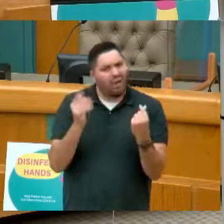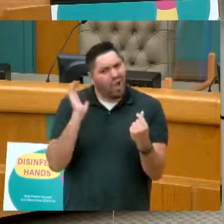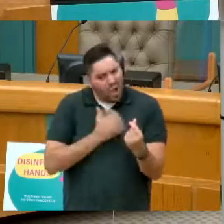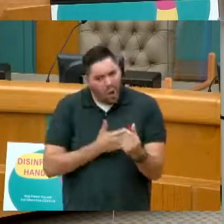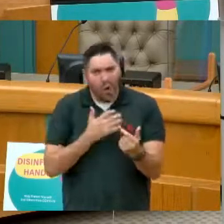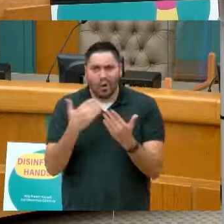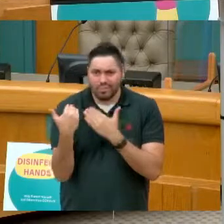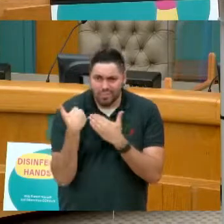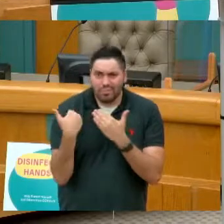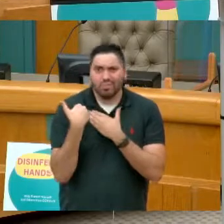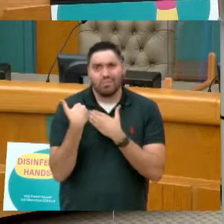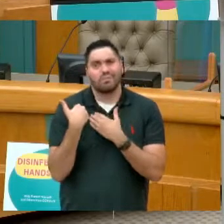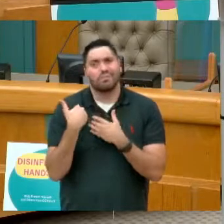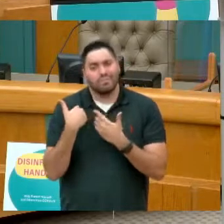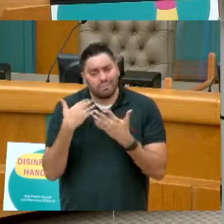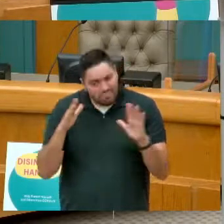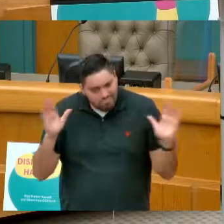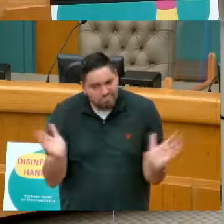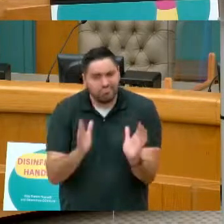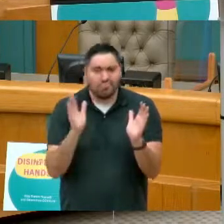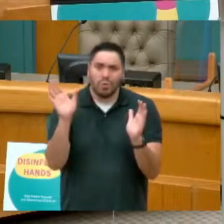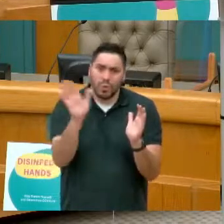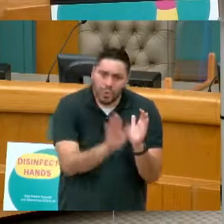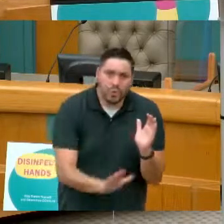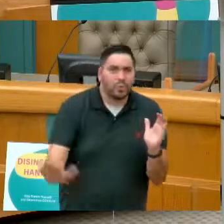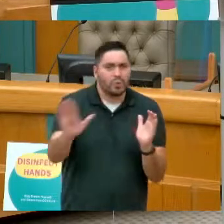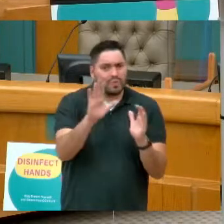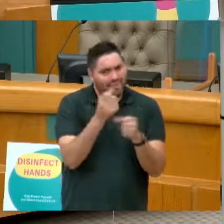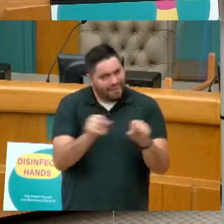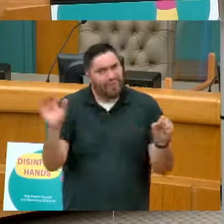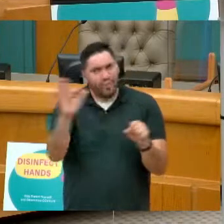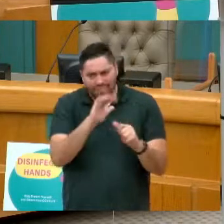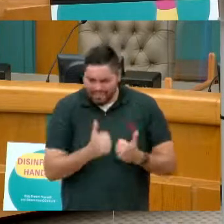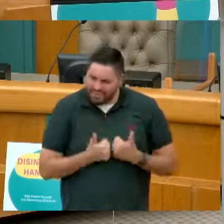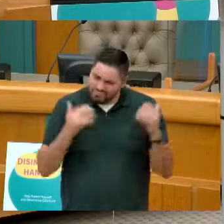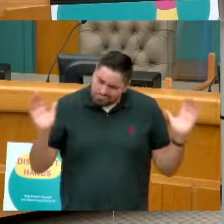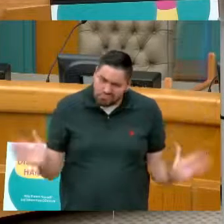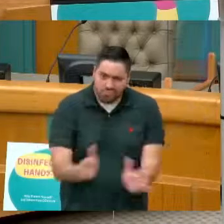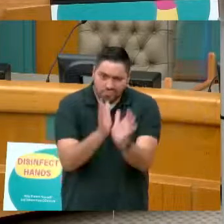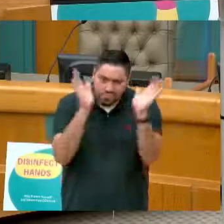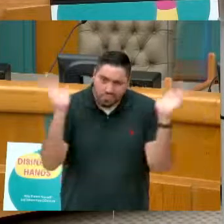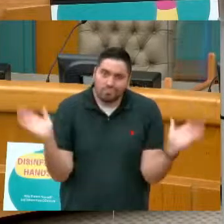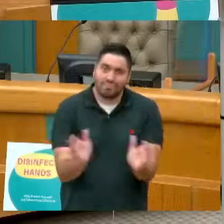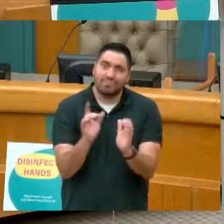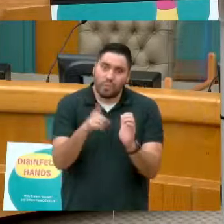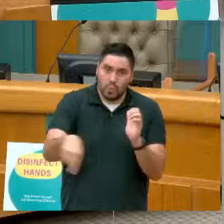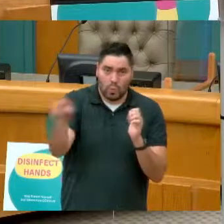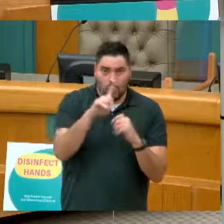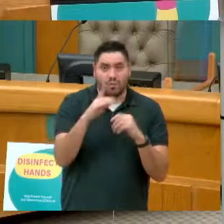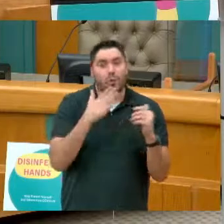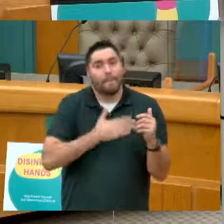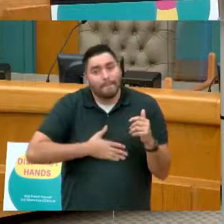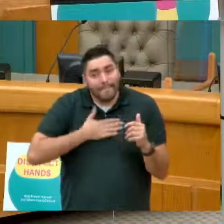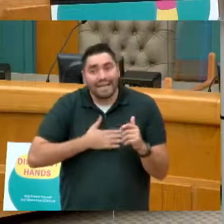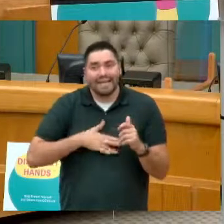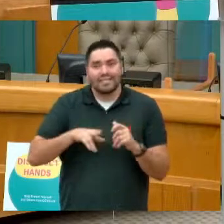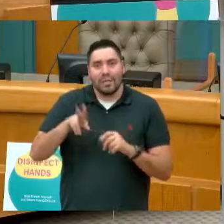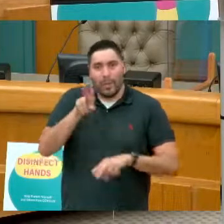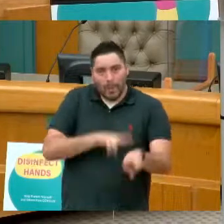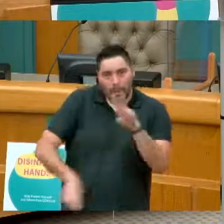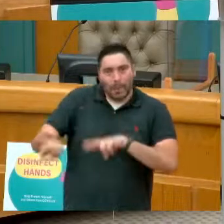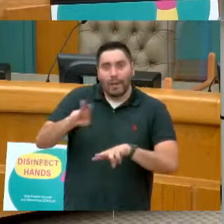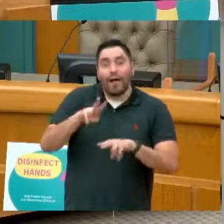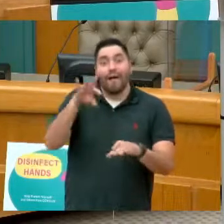me at your polling places, reminding you to wear a mask, practice social distancing, and wash your hands.